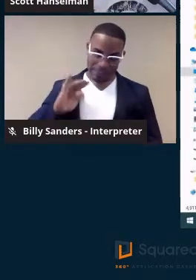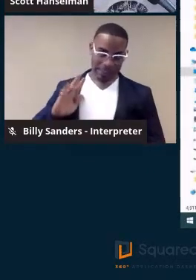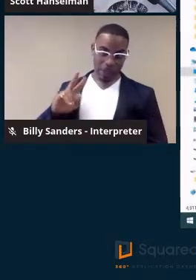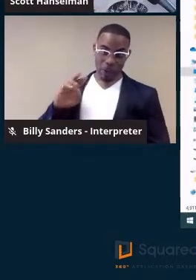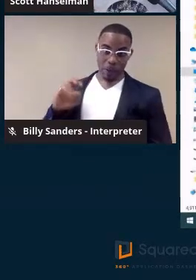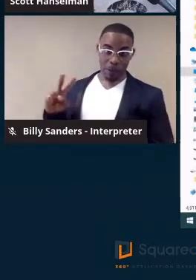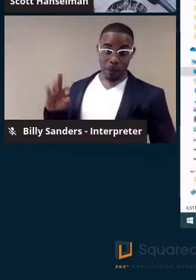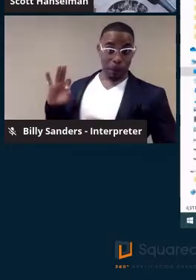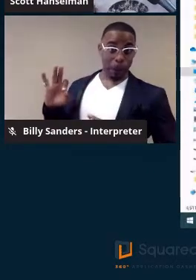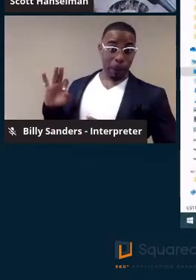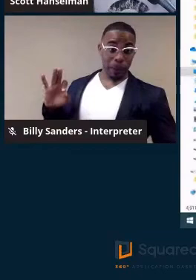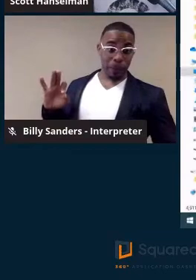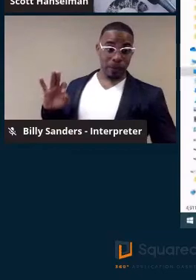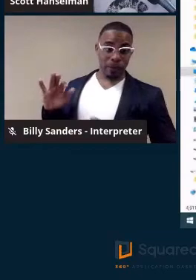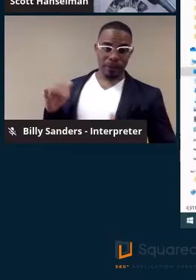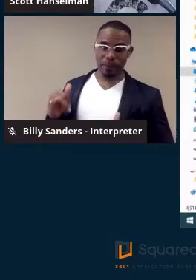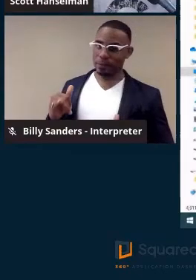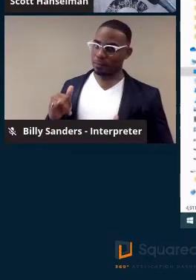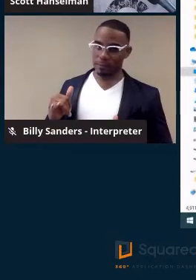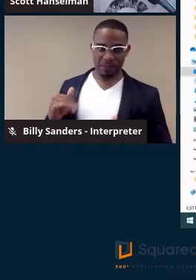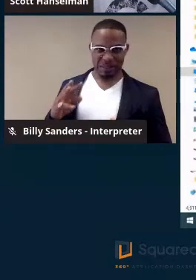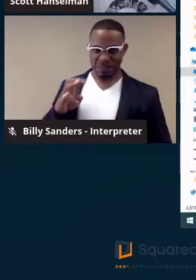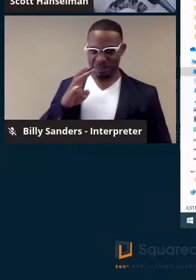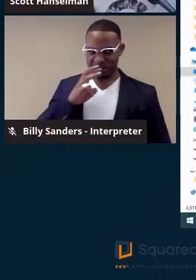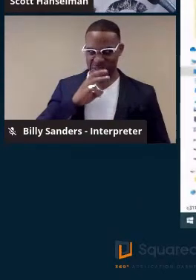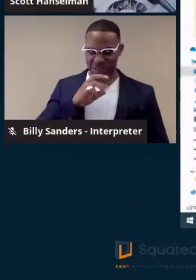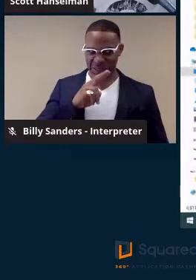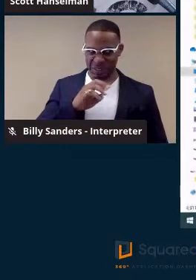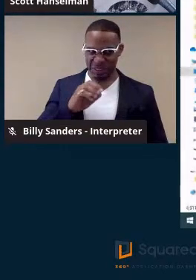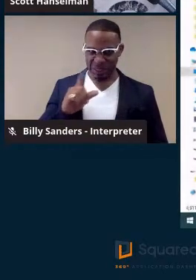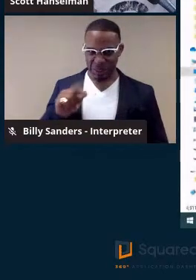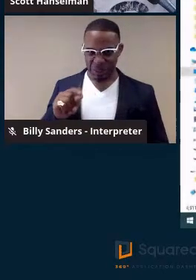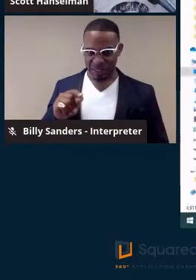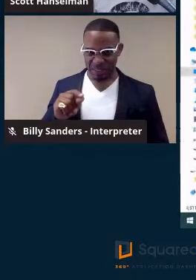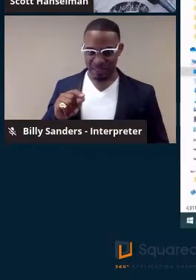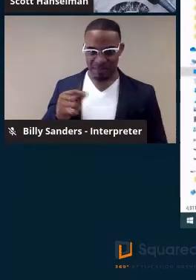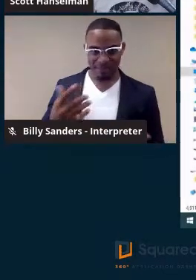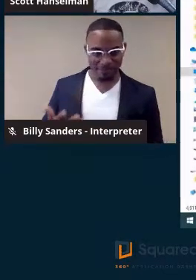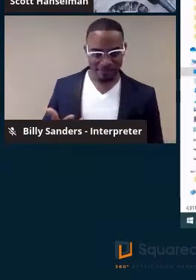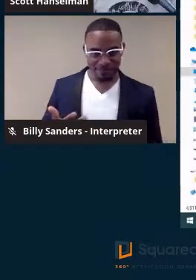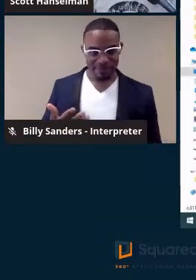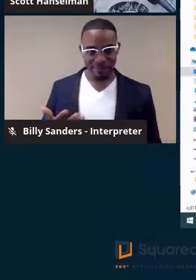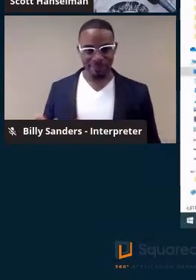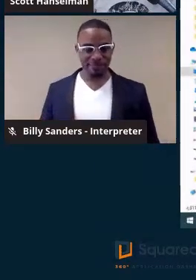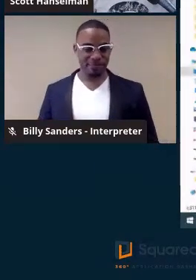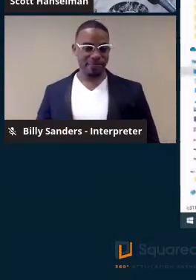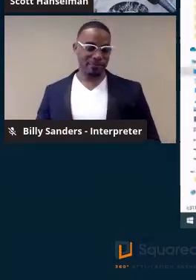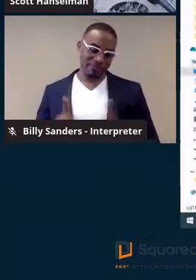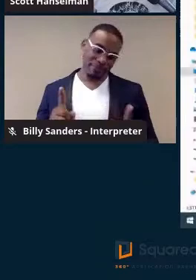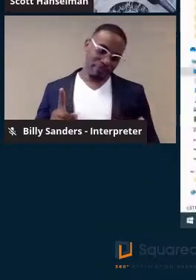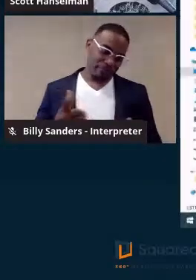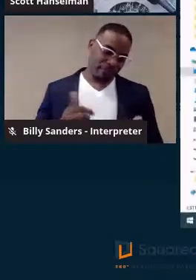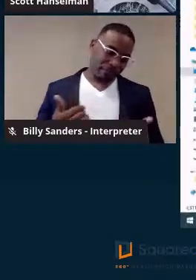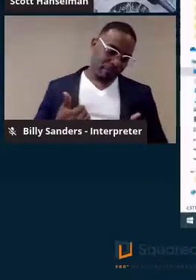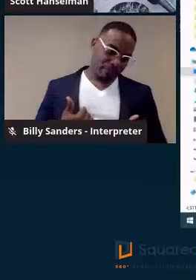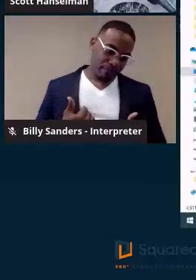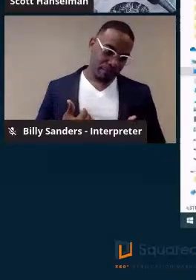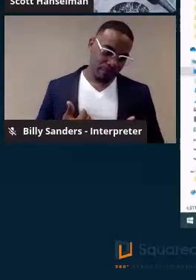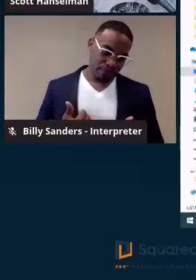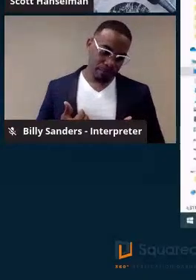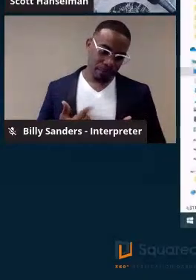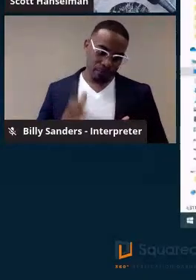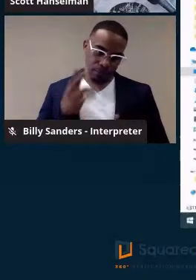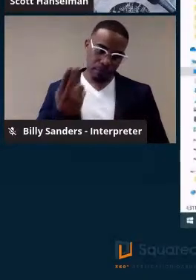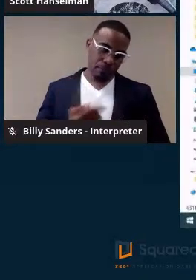2002. It's weird in 2020. But it's what I have, so I'm going to